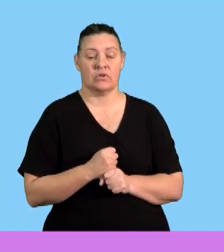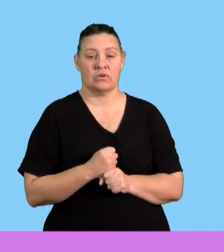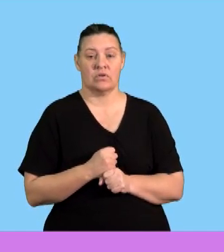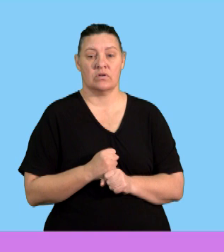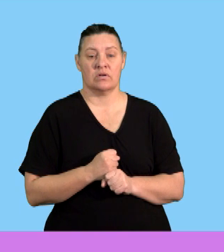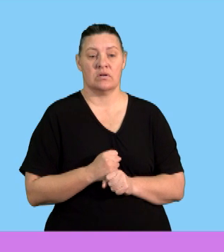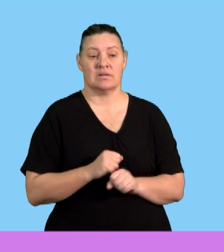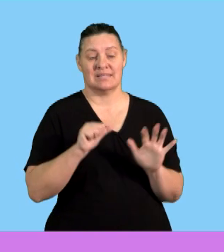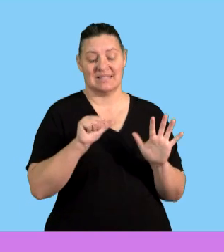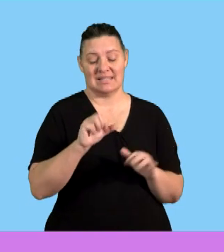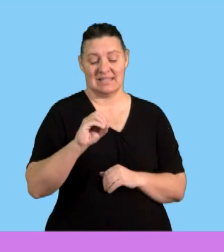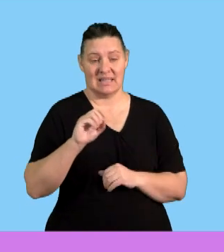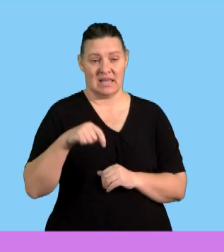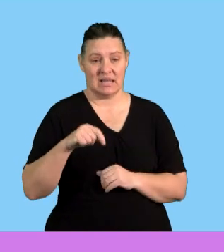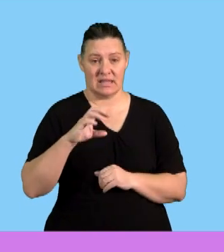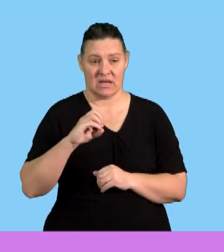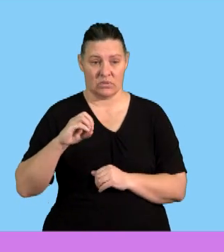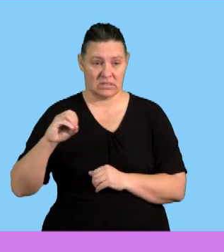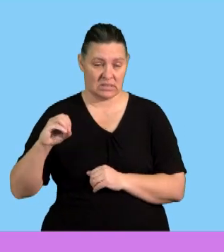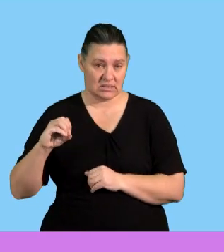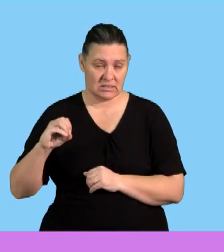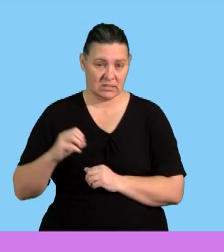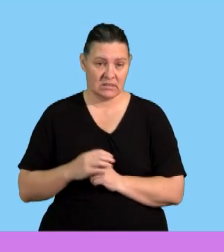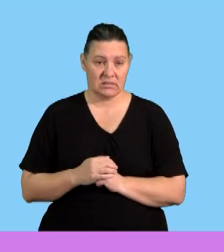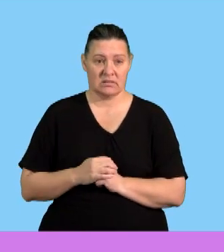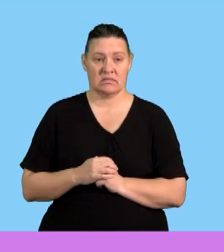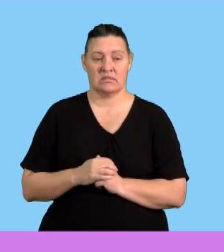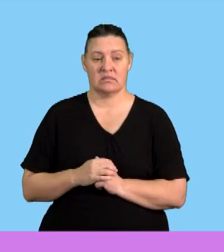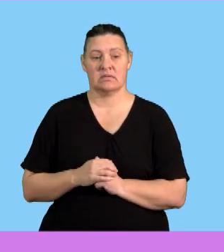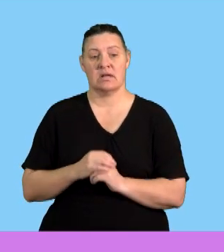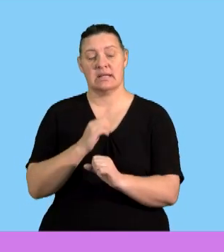is going to be 60,000